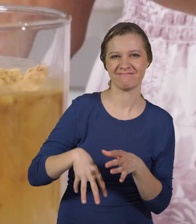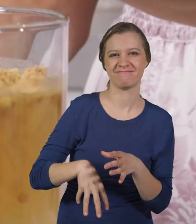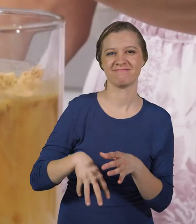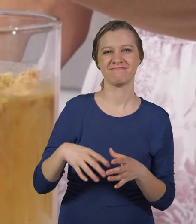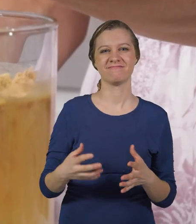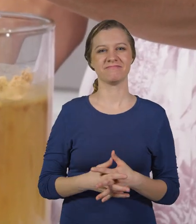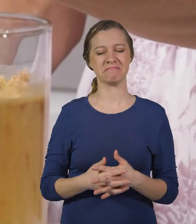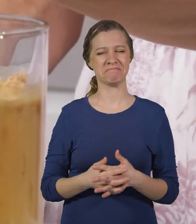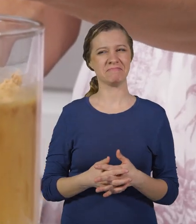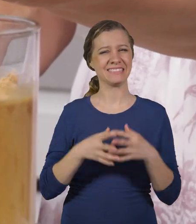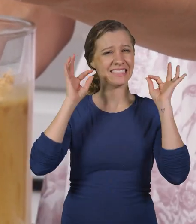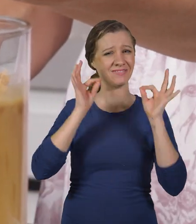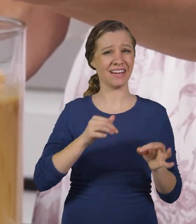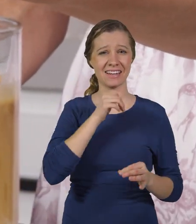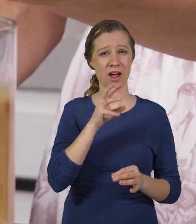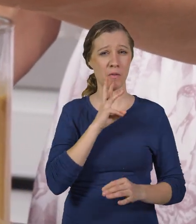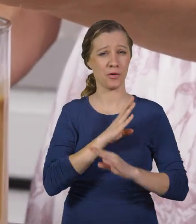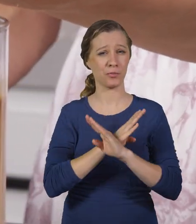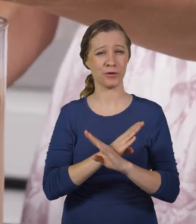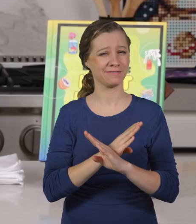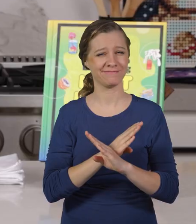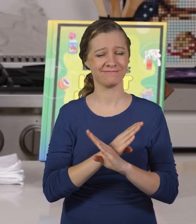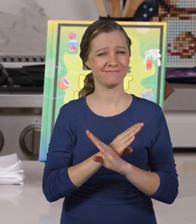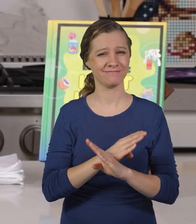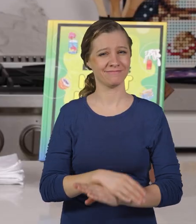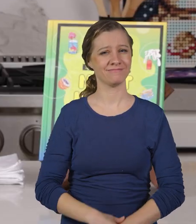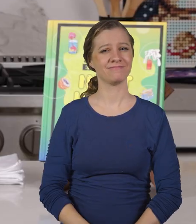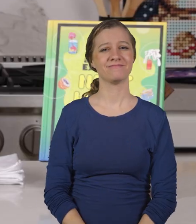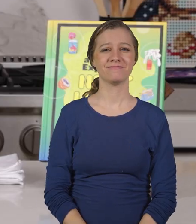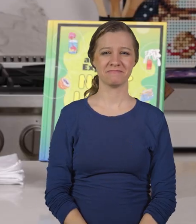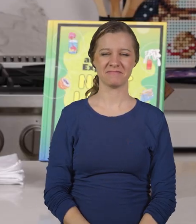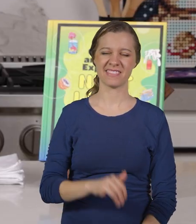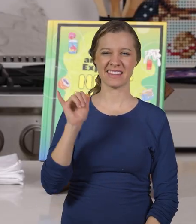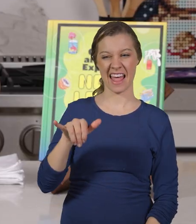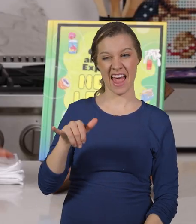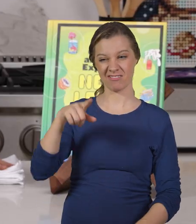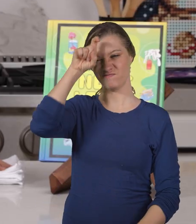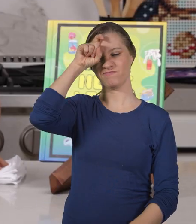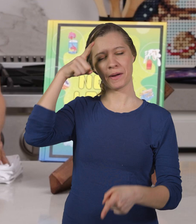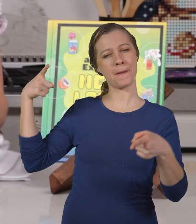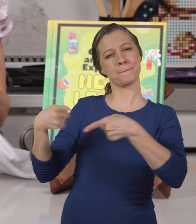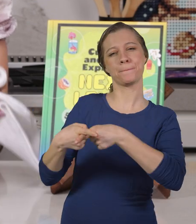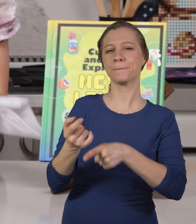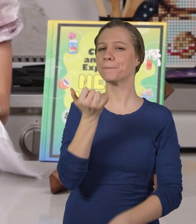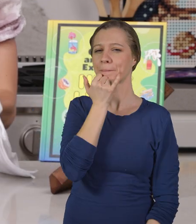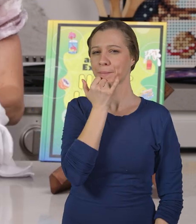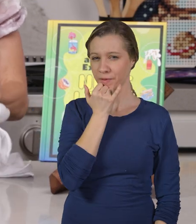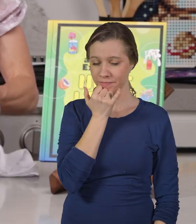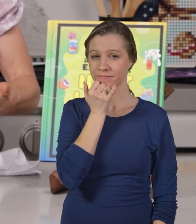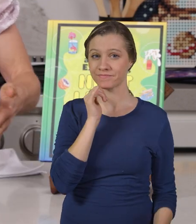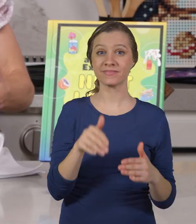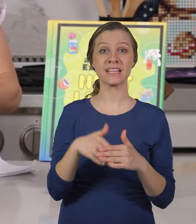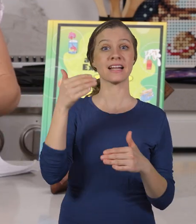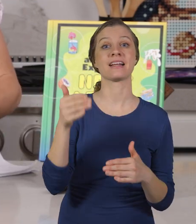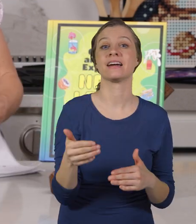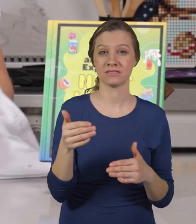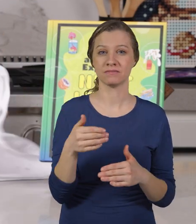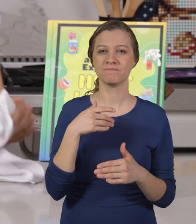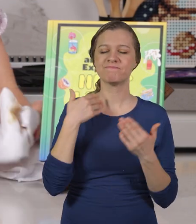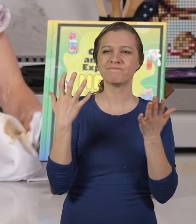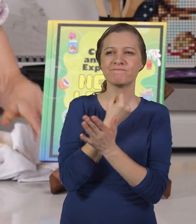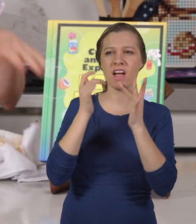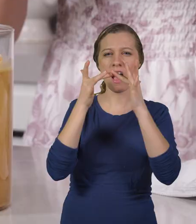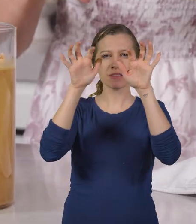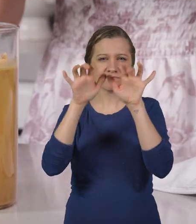and it was definitely not waterproof. So that was debunked. And then what I did next is I went online and